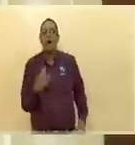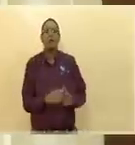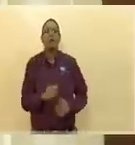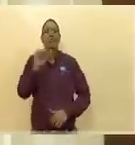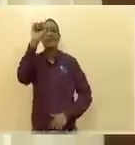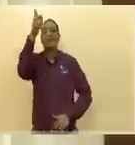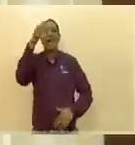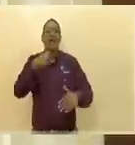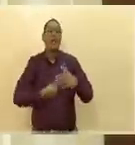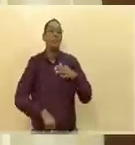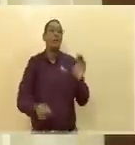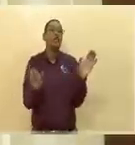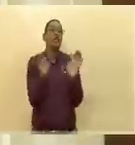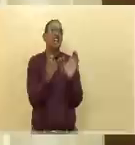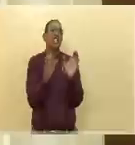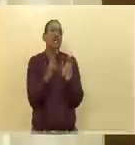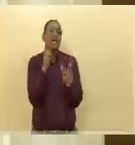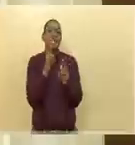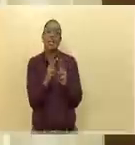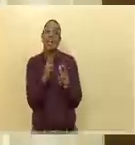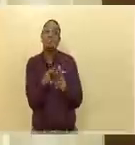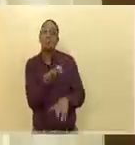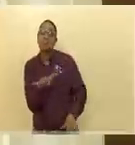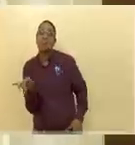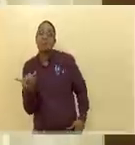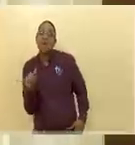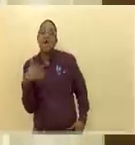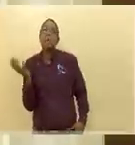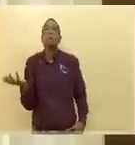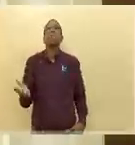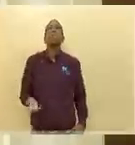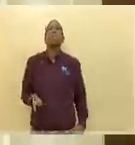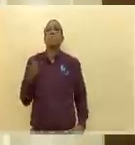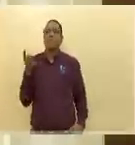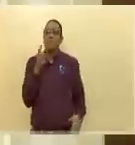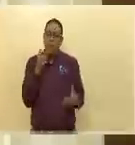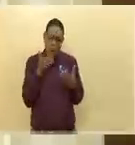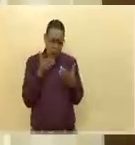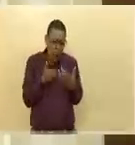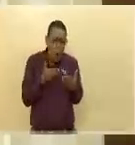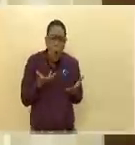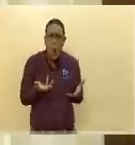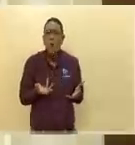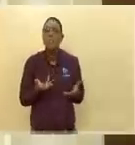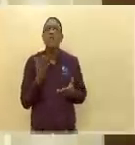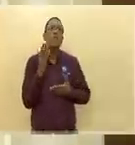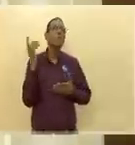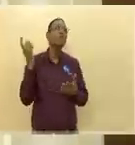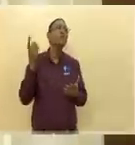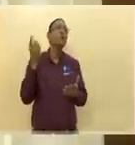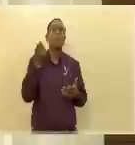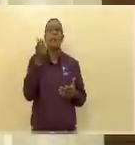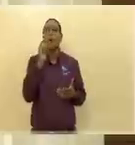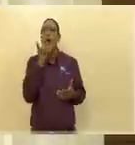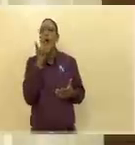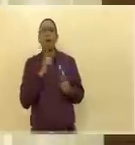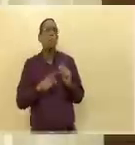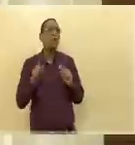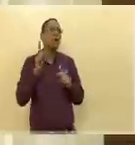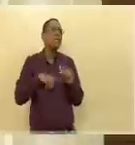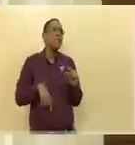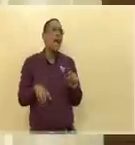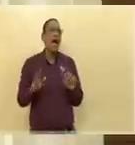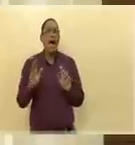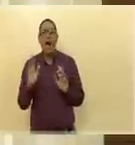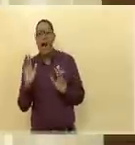because the names are spelled similarly. They are very close. Something might be an error, but you can't rule it